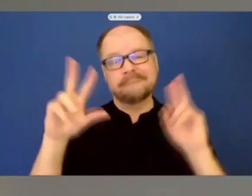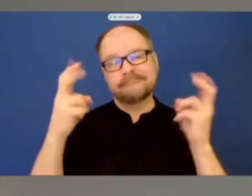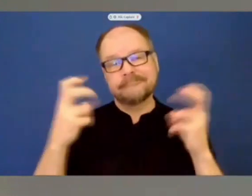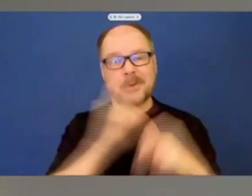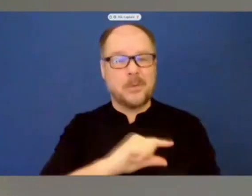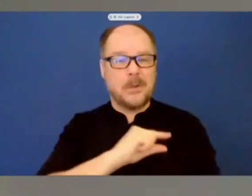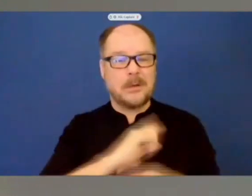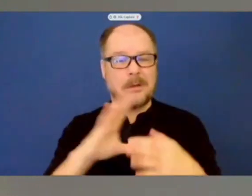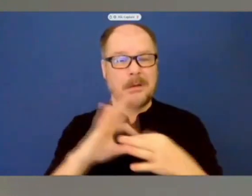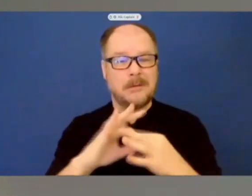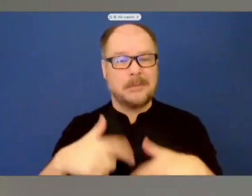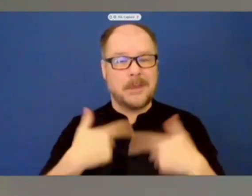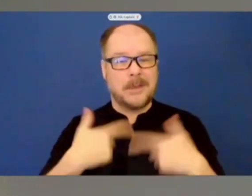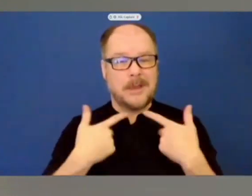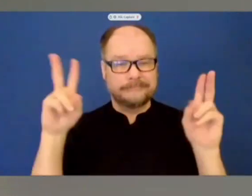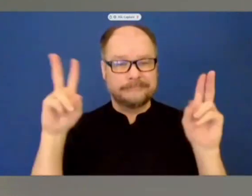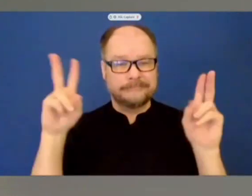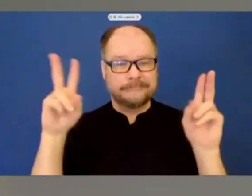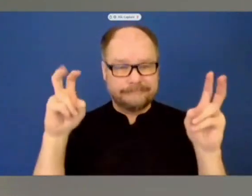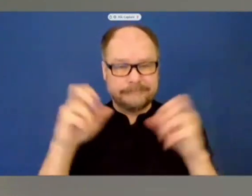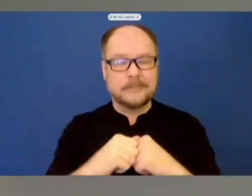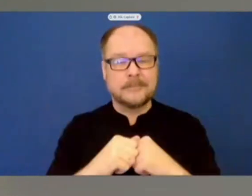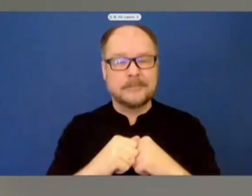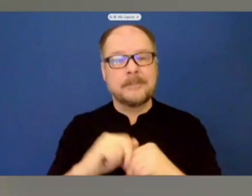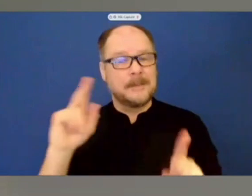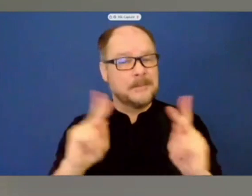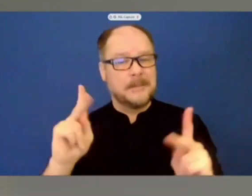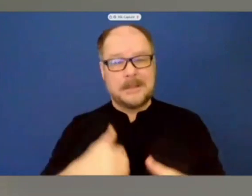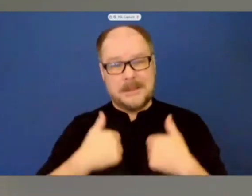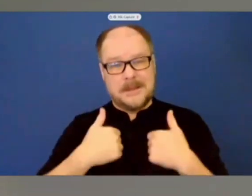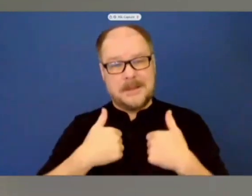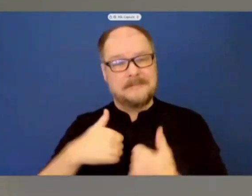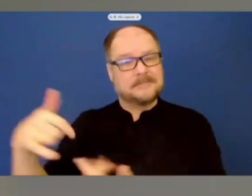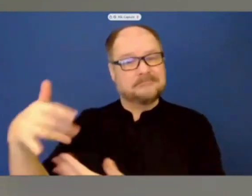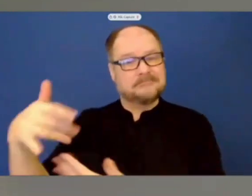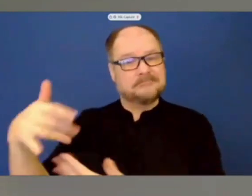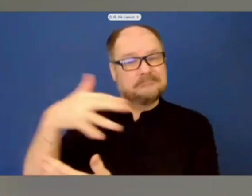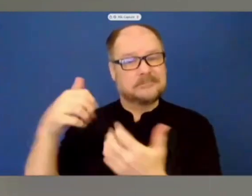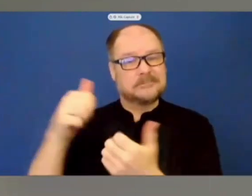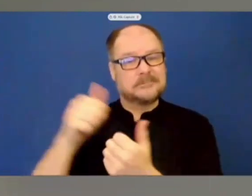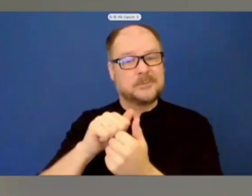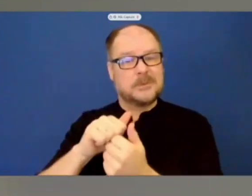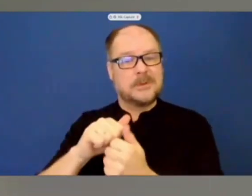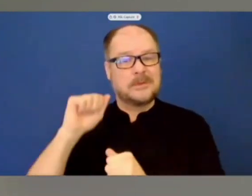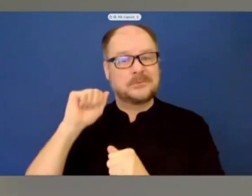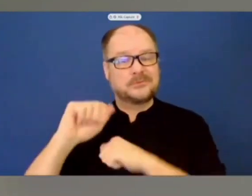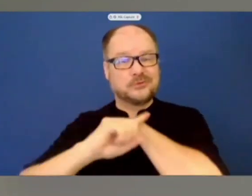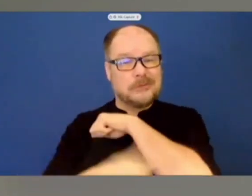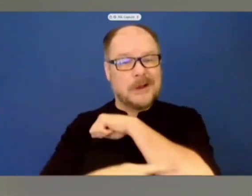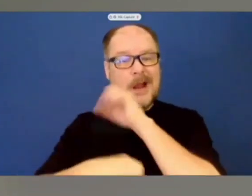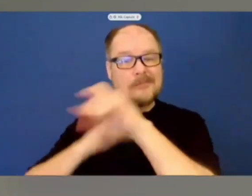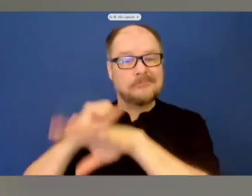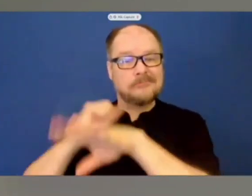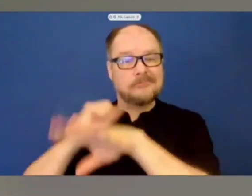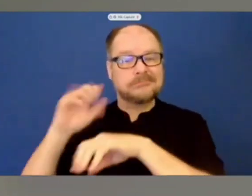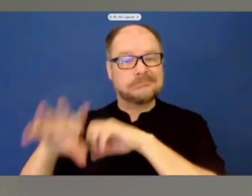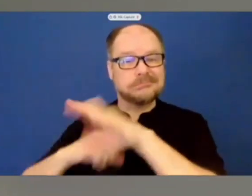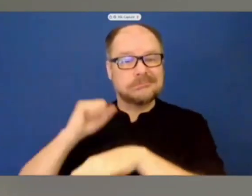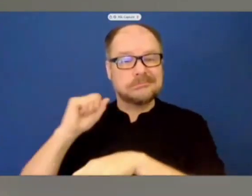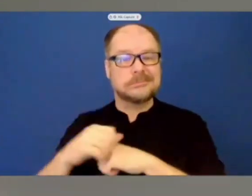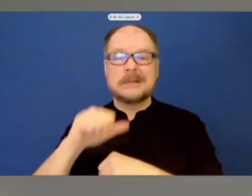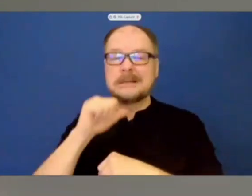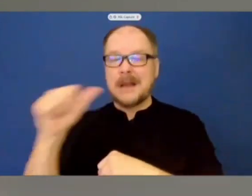in situation where there was trash that was not being picked up, that was not being placed appropriately, and